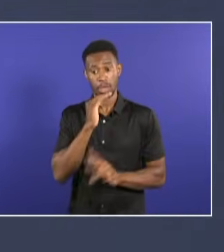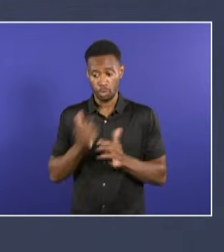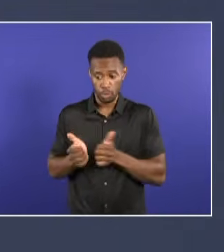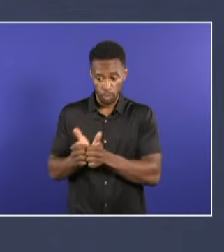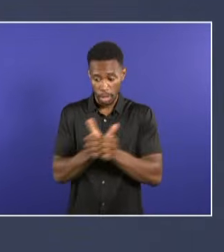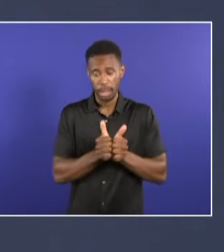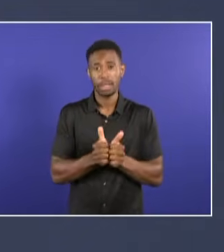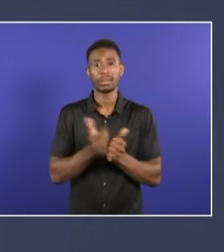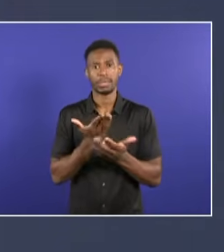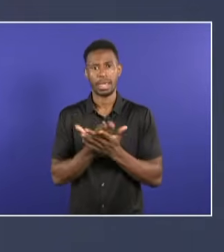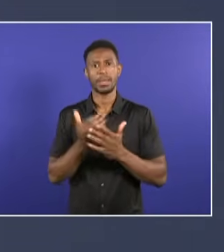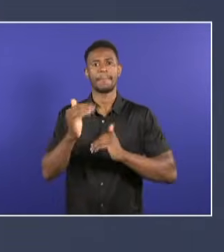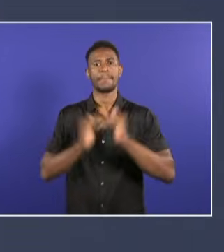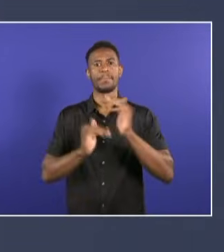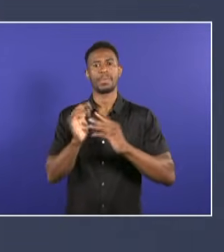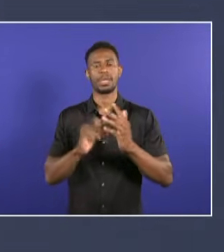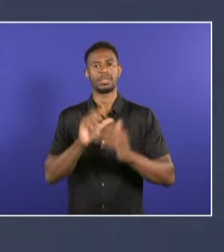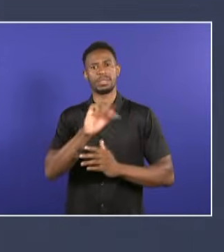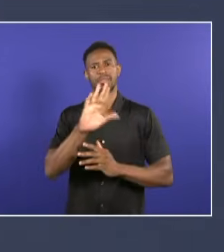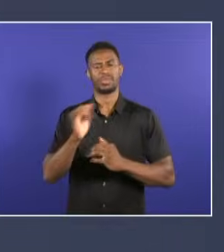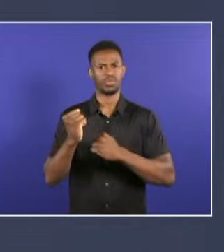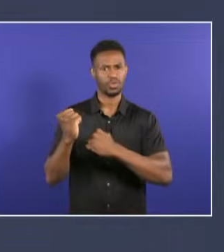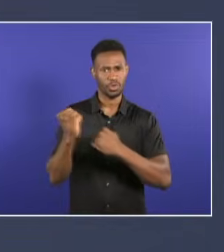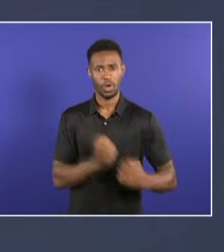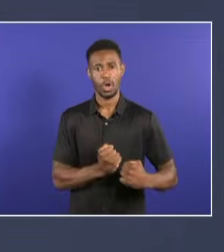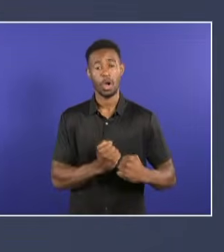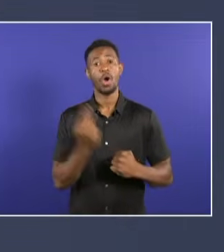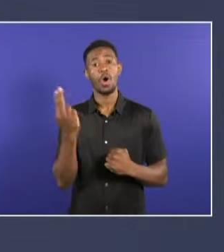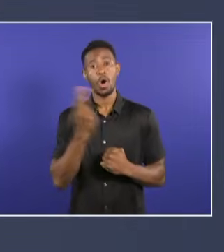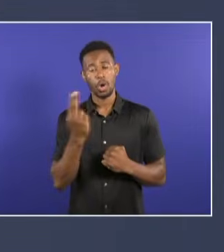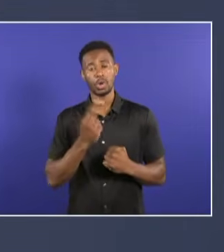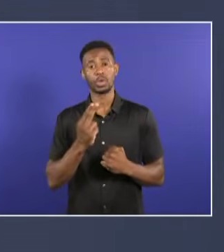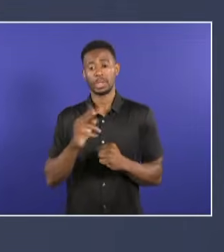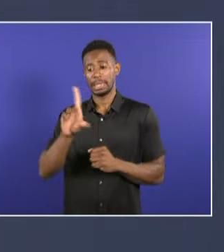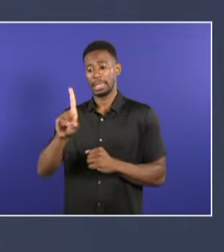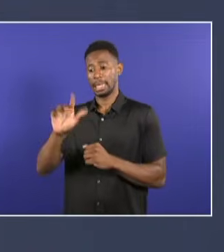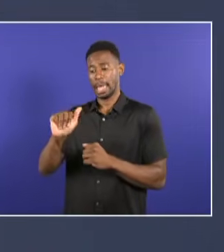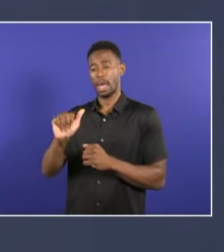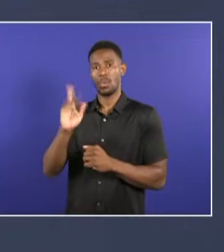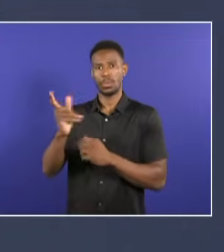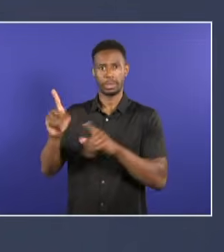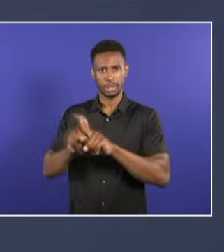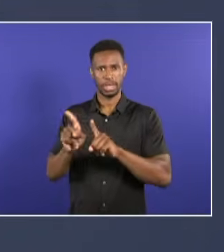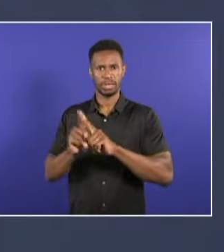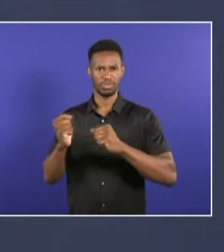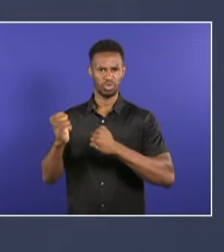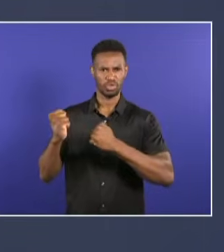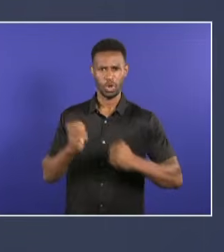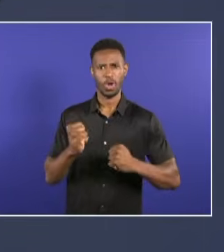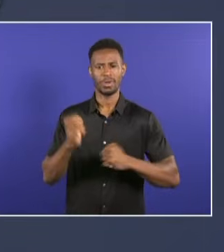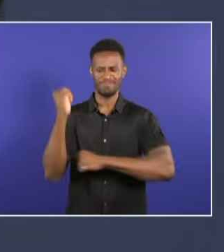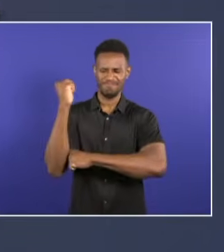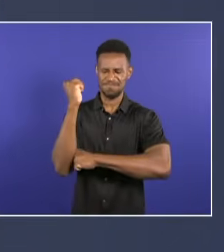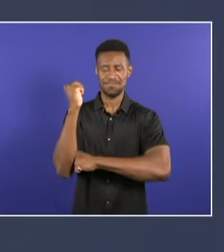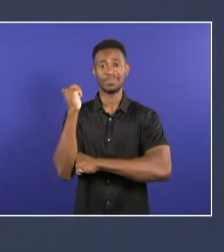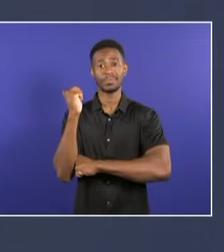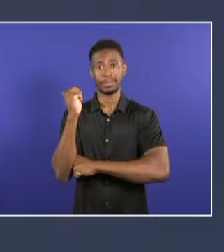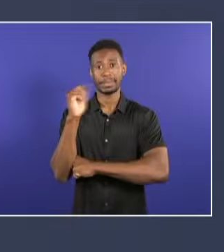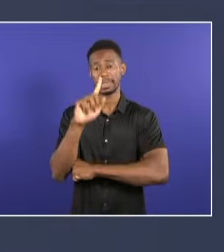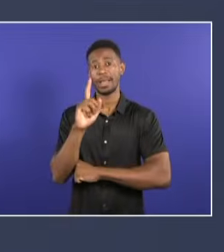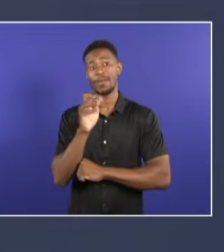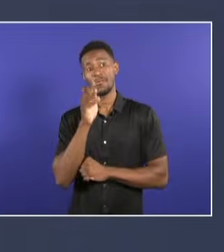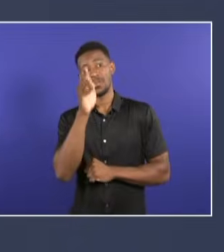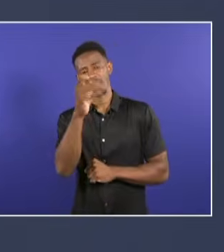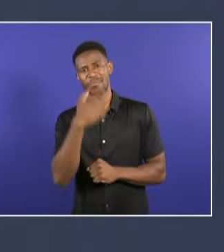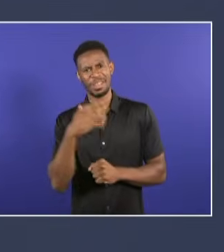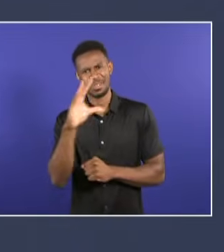Africa. And to do that, we will build a stronger democratic alliance. But before I speak about the future,